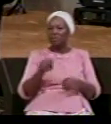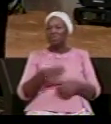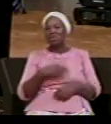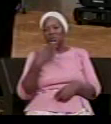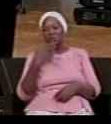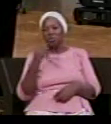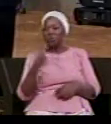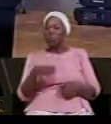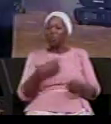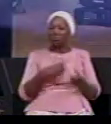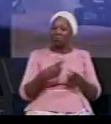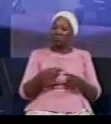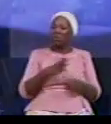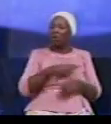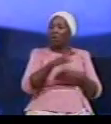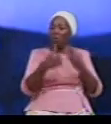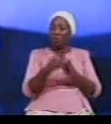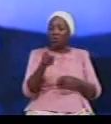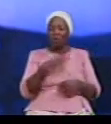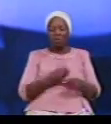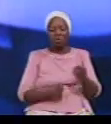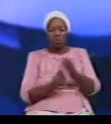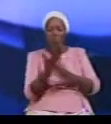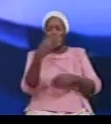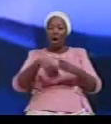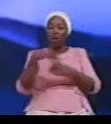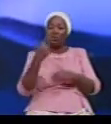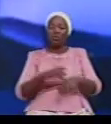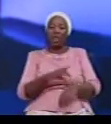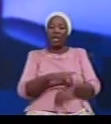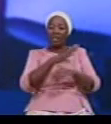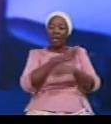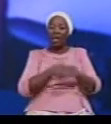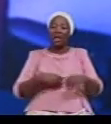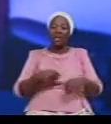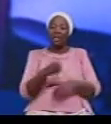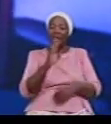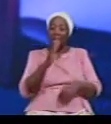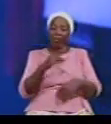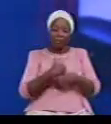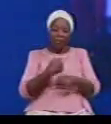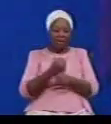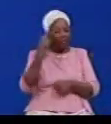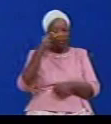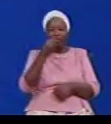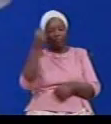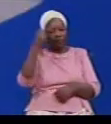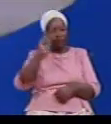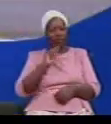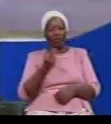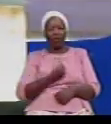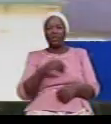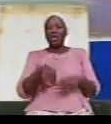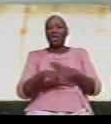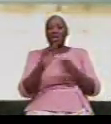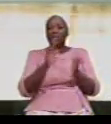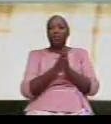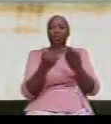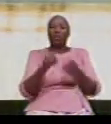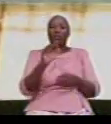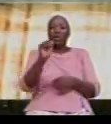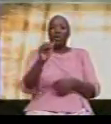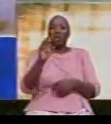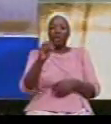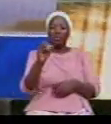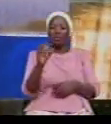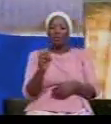things, they grow out of the earth. And they are made for food for us. In Amos chapter 9, I'm reading from